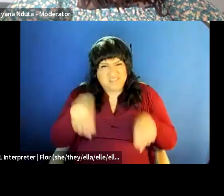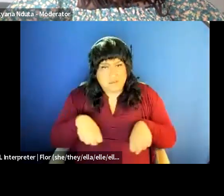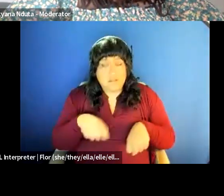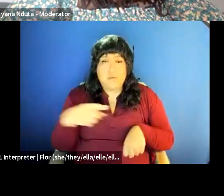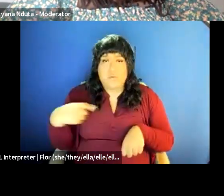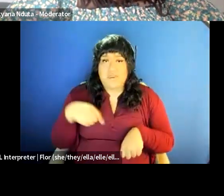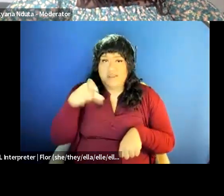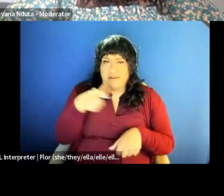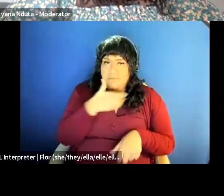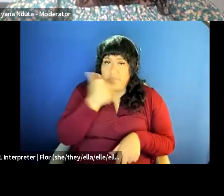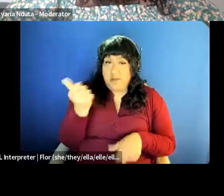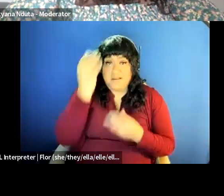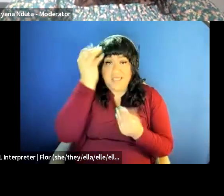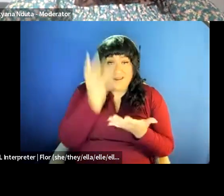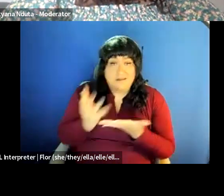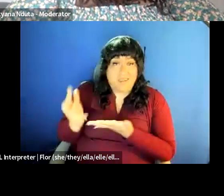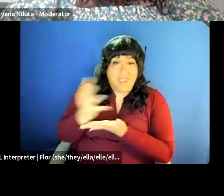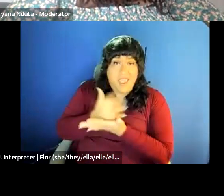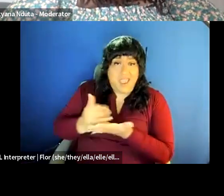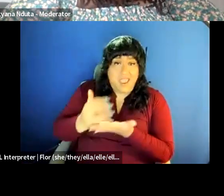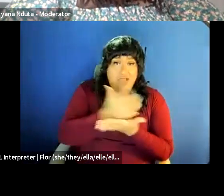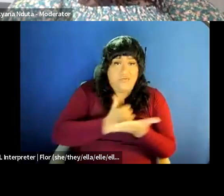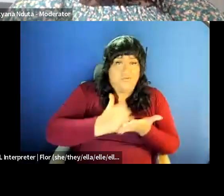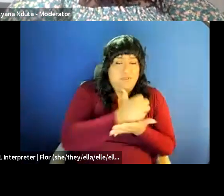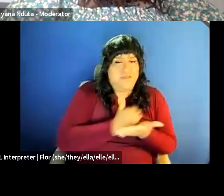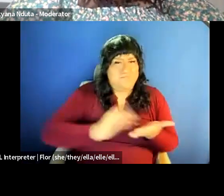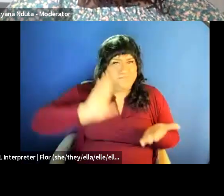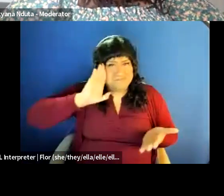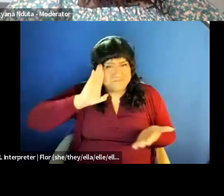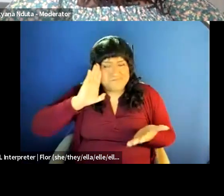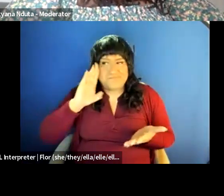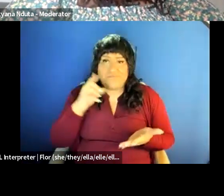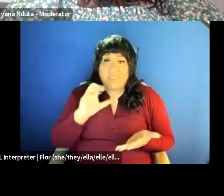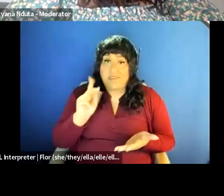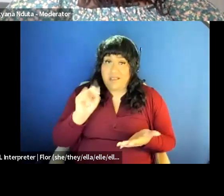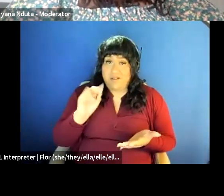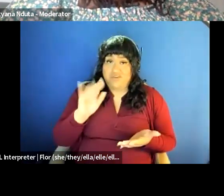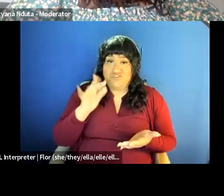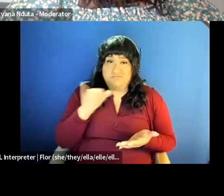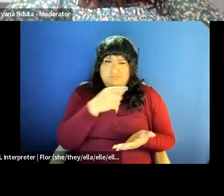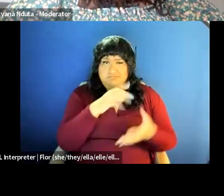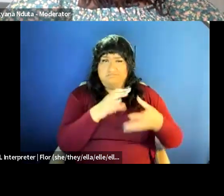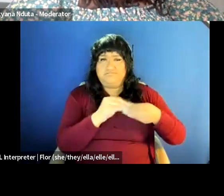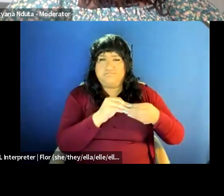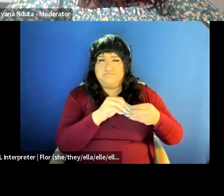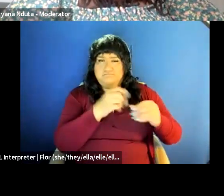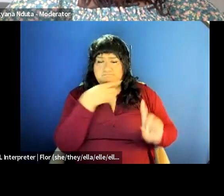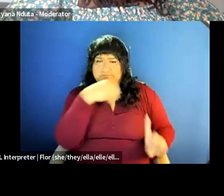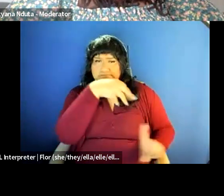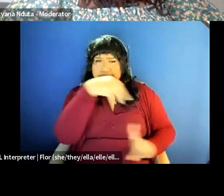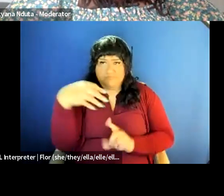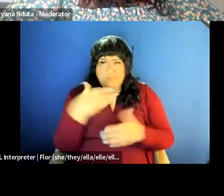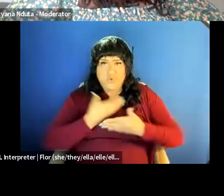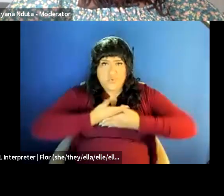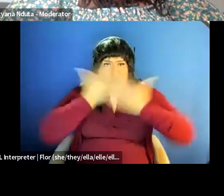data gathering, you know, as Kelechi was highlighting in her talk, like there's no